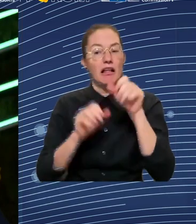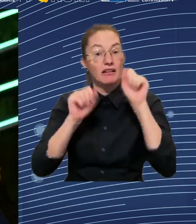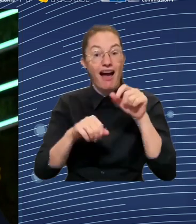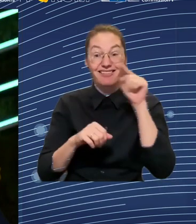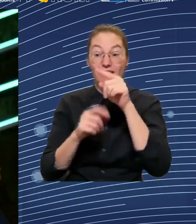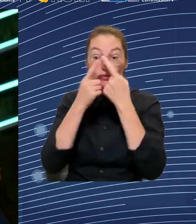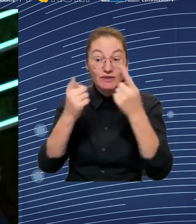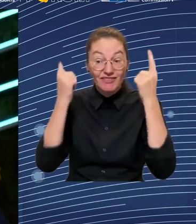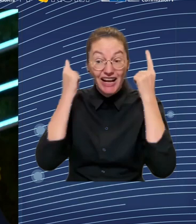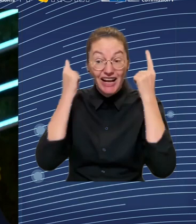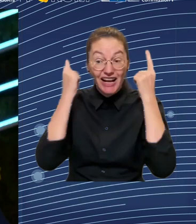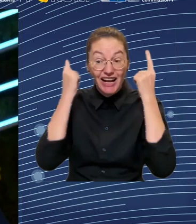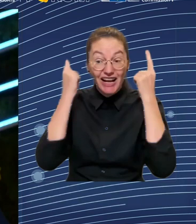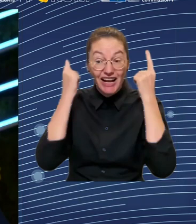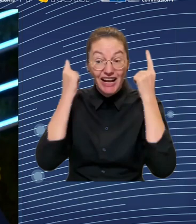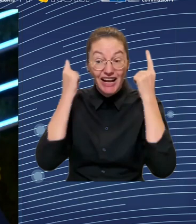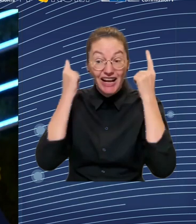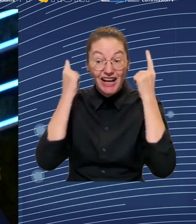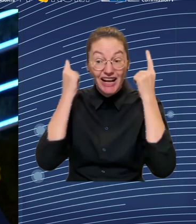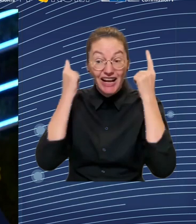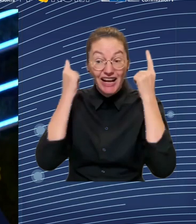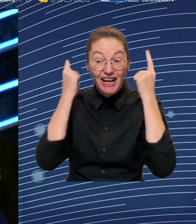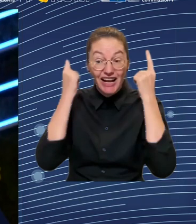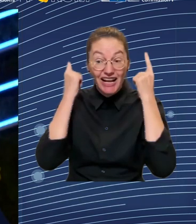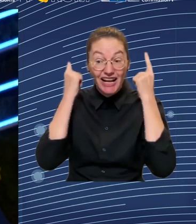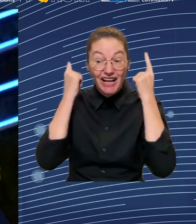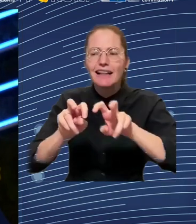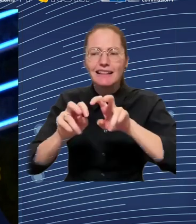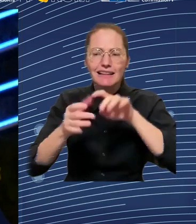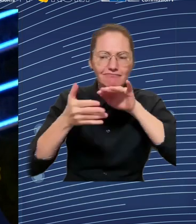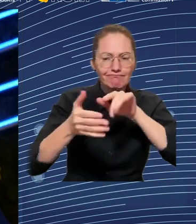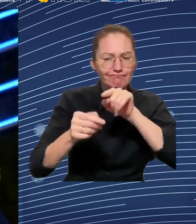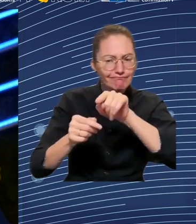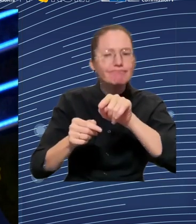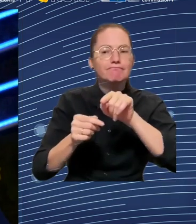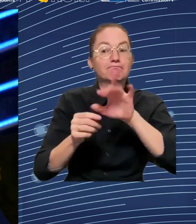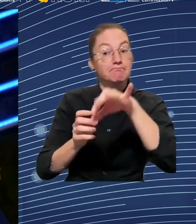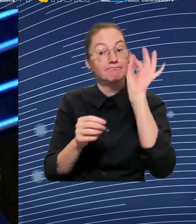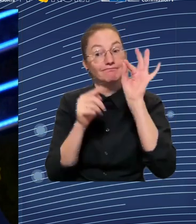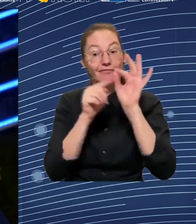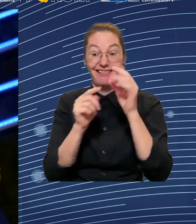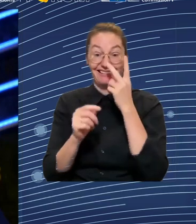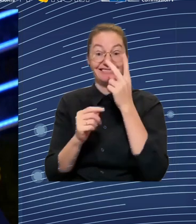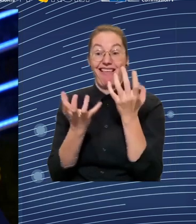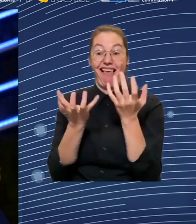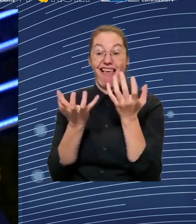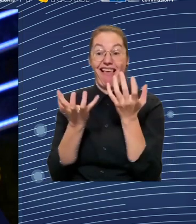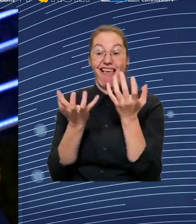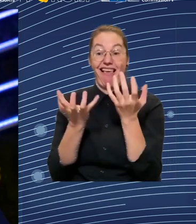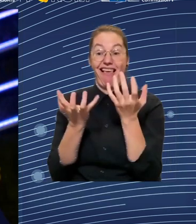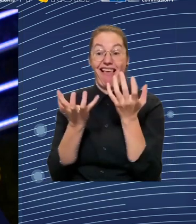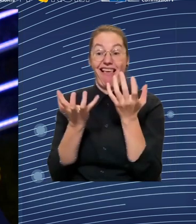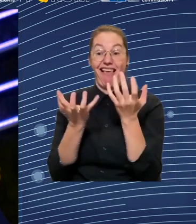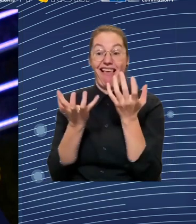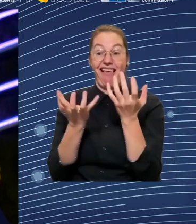job, whether or not they meet the typical education requirement or previous job requirement. We're not saying